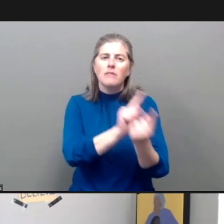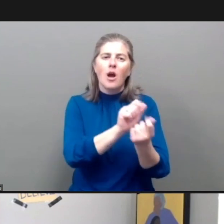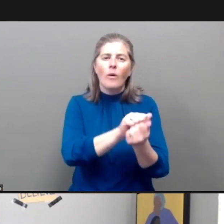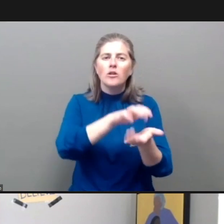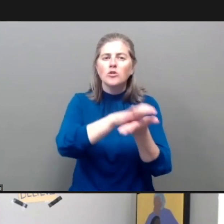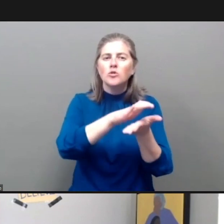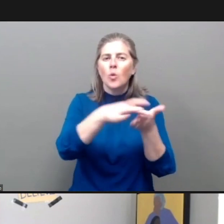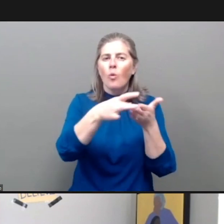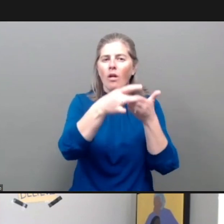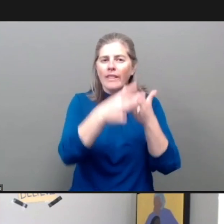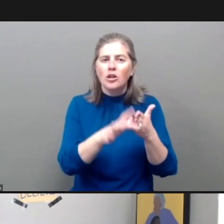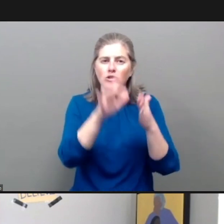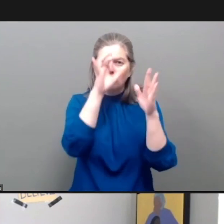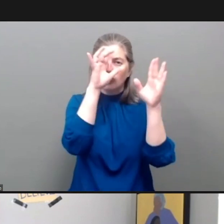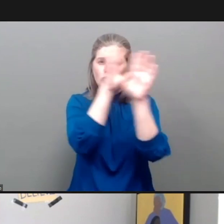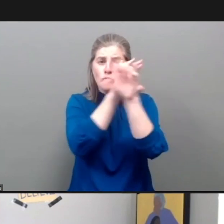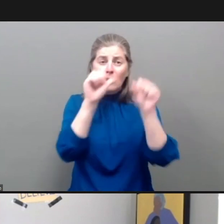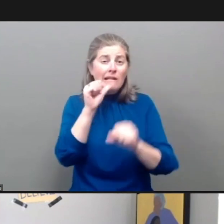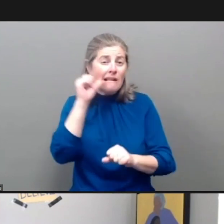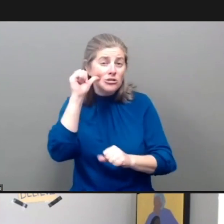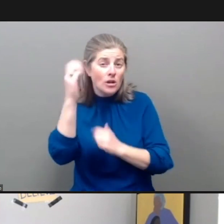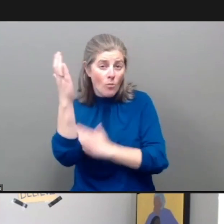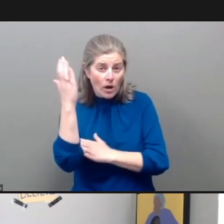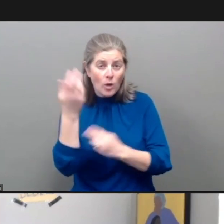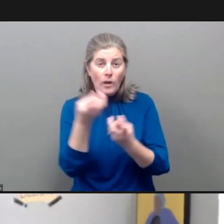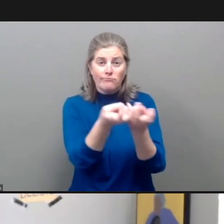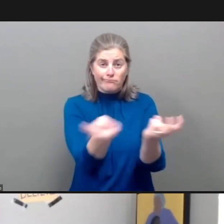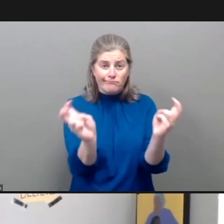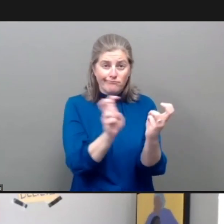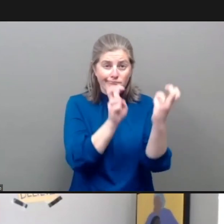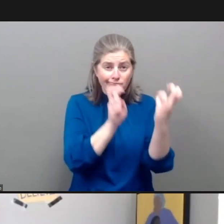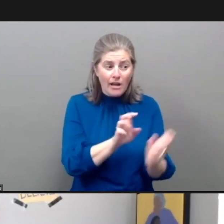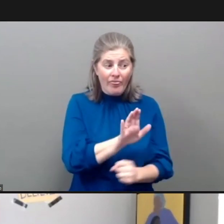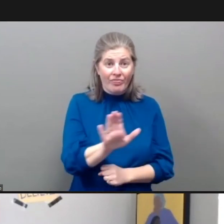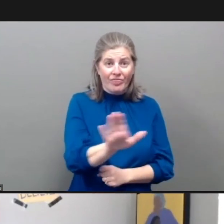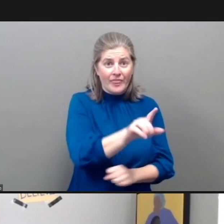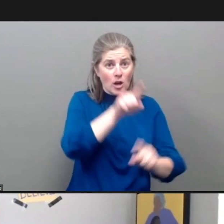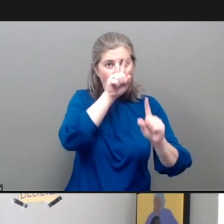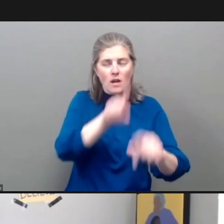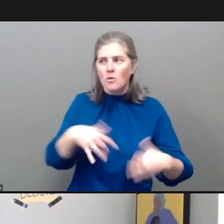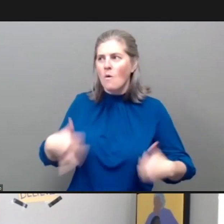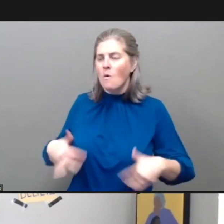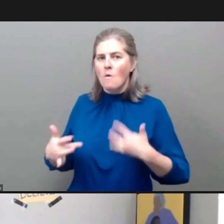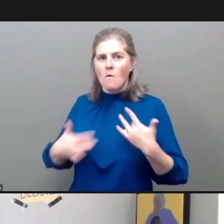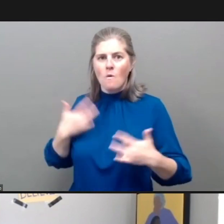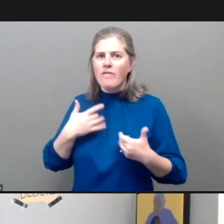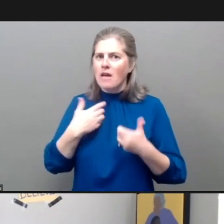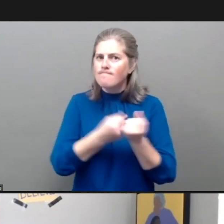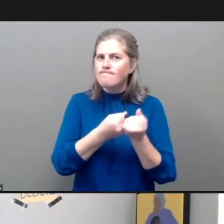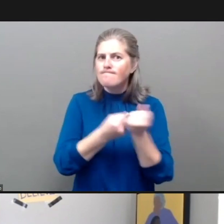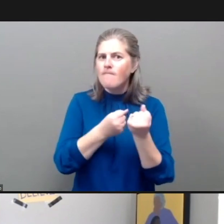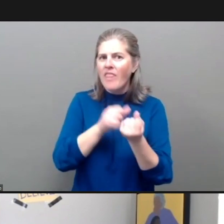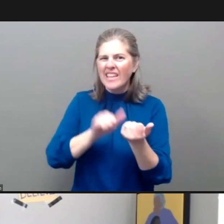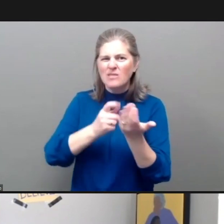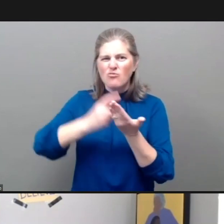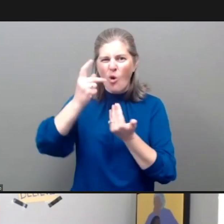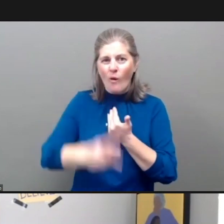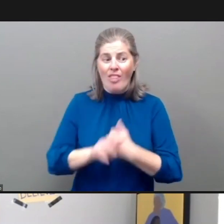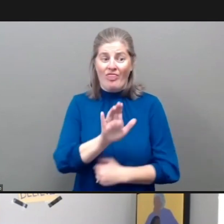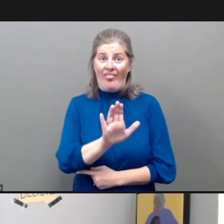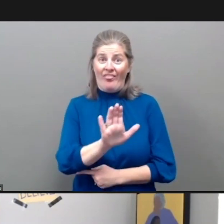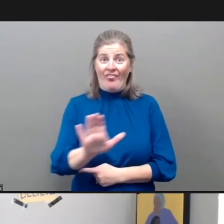leaders, superintendents yesterday morning, and their reaction was very positive. They're on board. So having